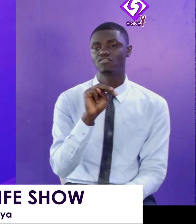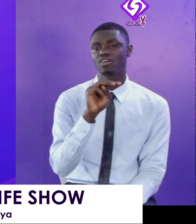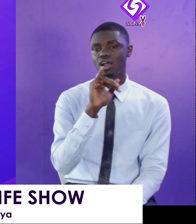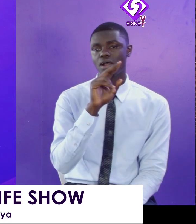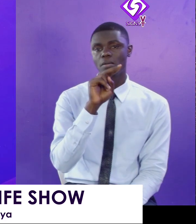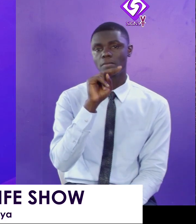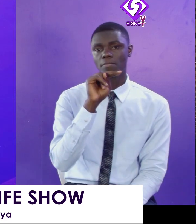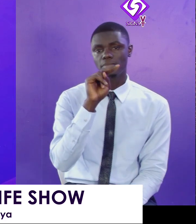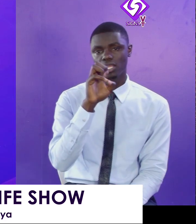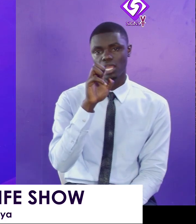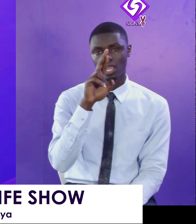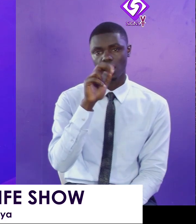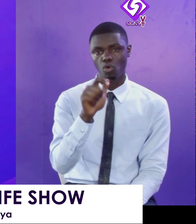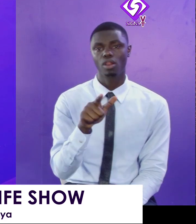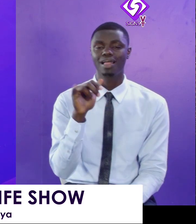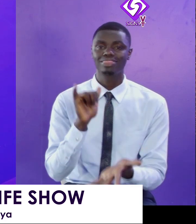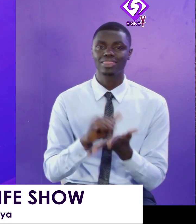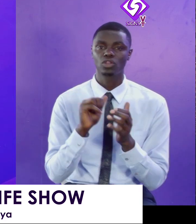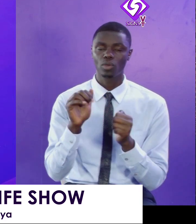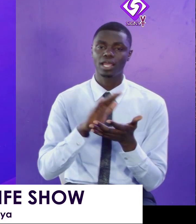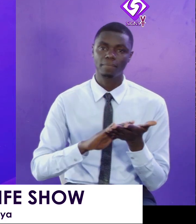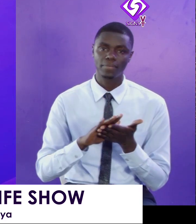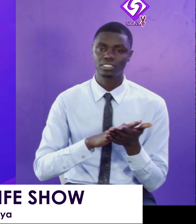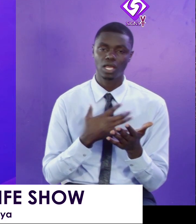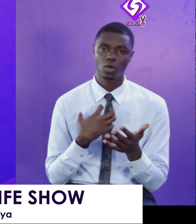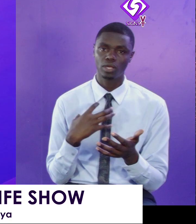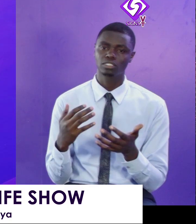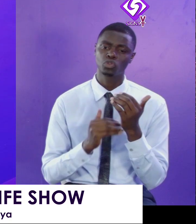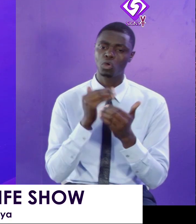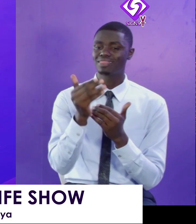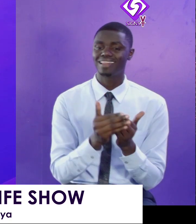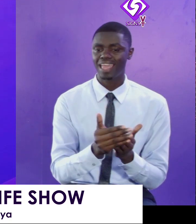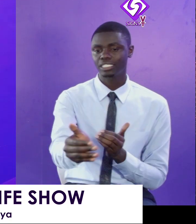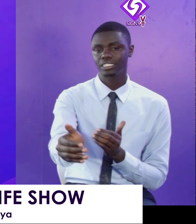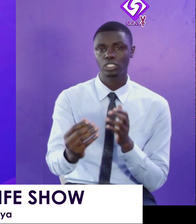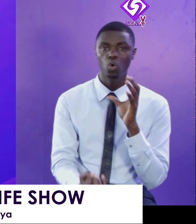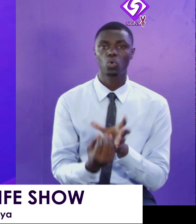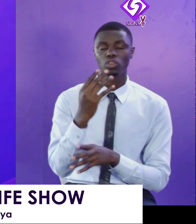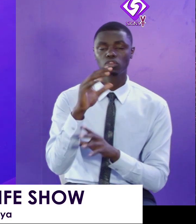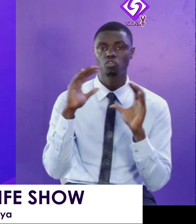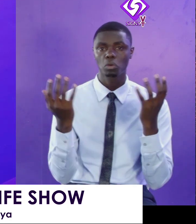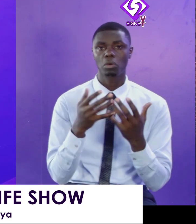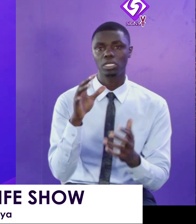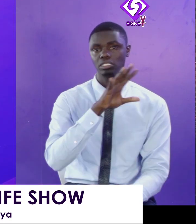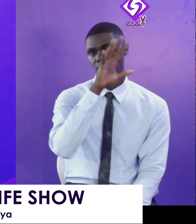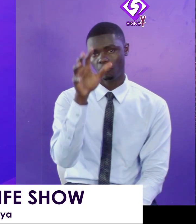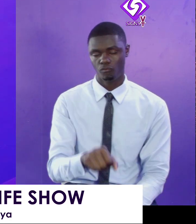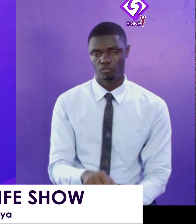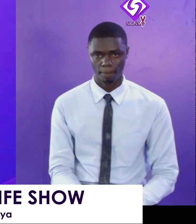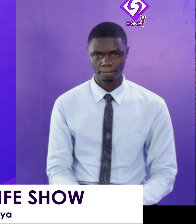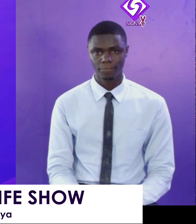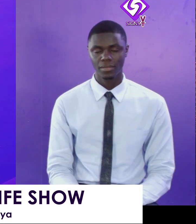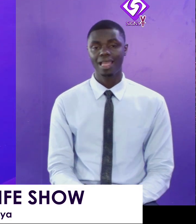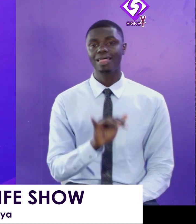base our riches on. That tells us something, that the next frontier of growth for the world is Africa. That is